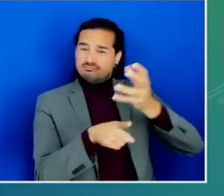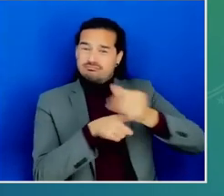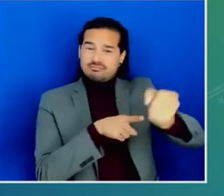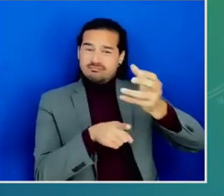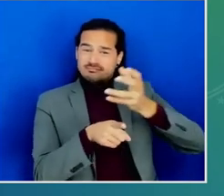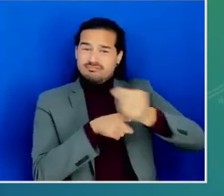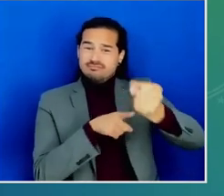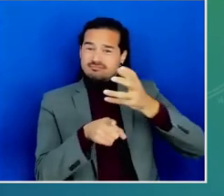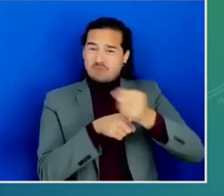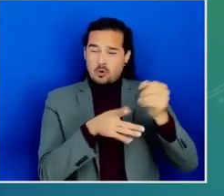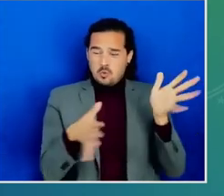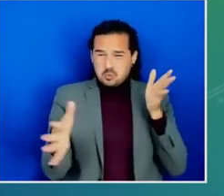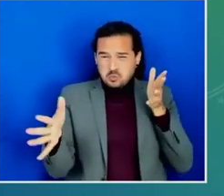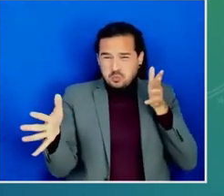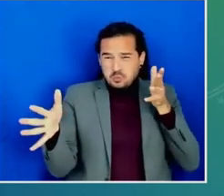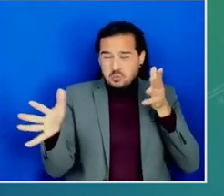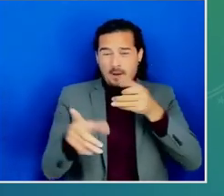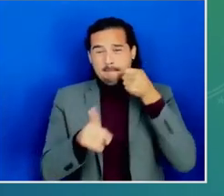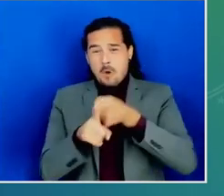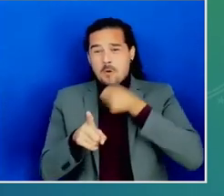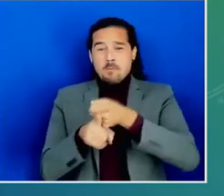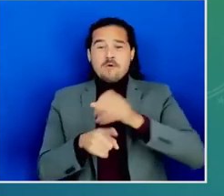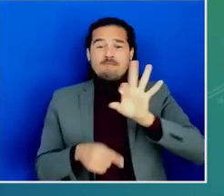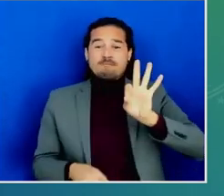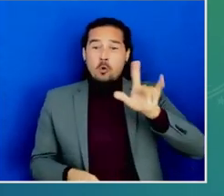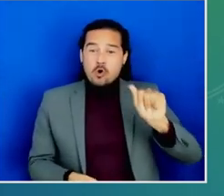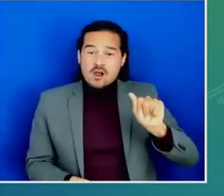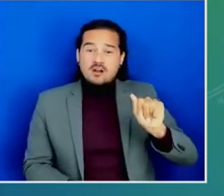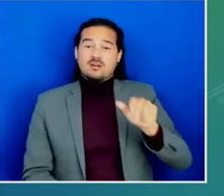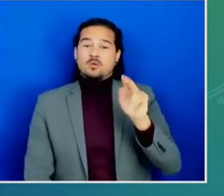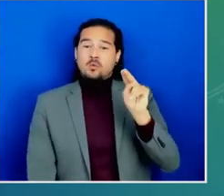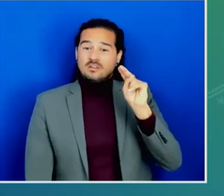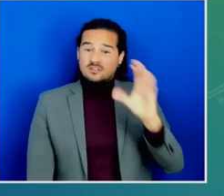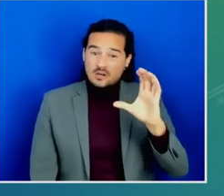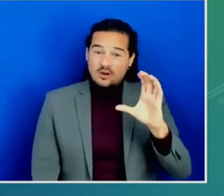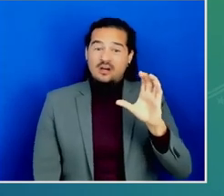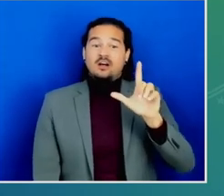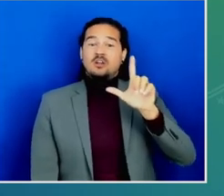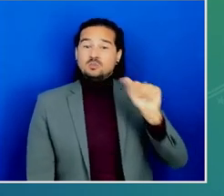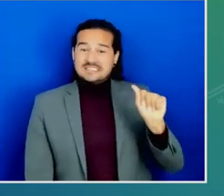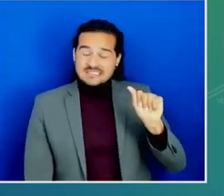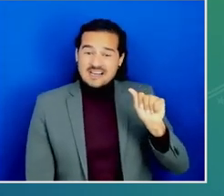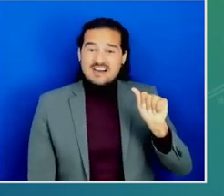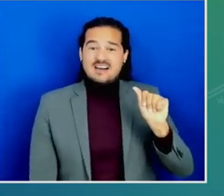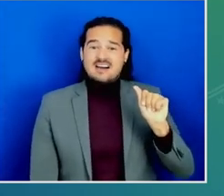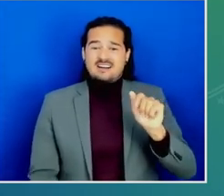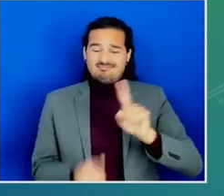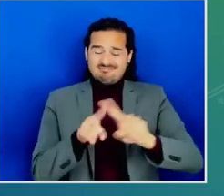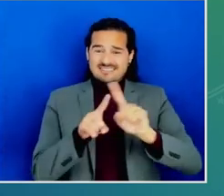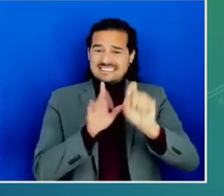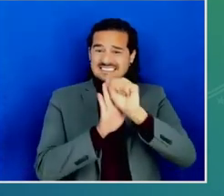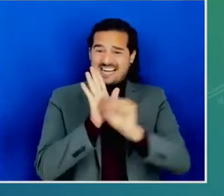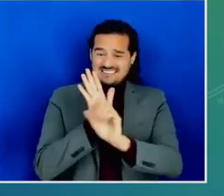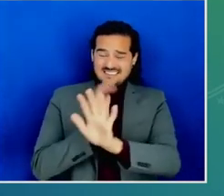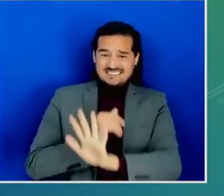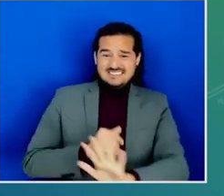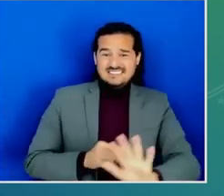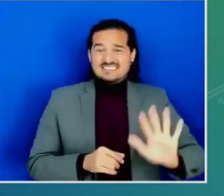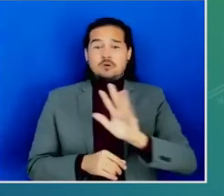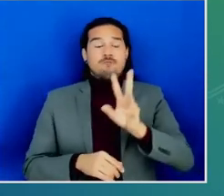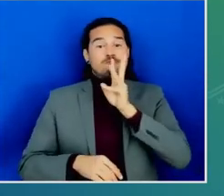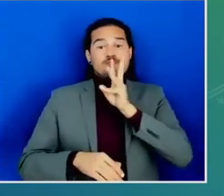storms pummeled Florida, Louisiana, North Carolina, across the Gulf and along the East Coast. Record